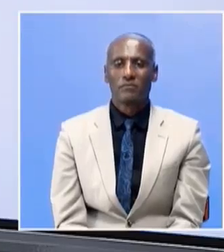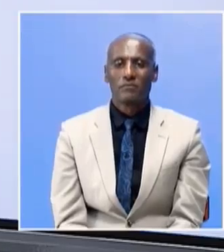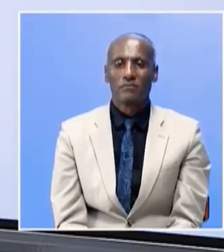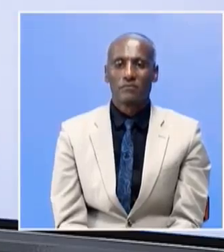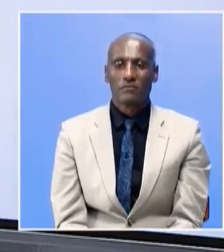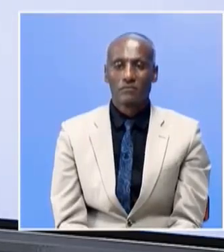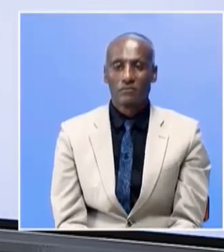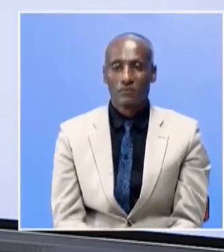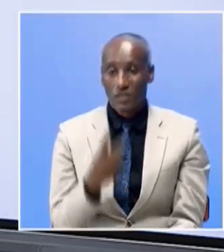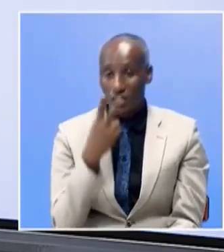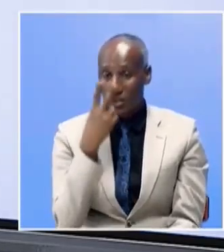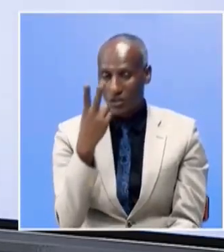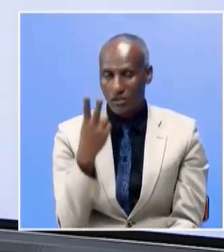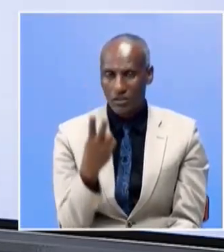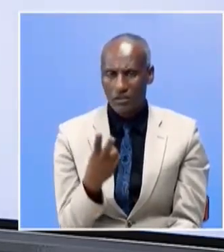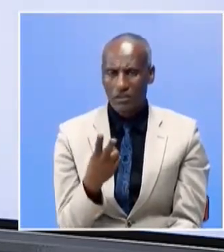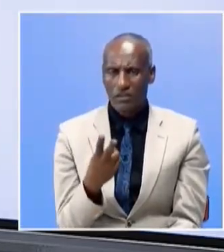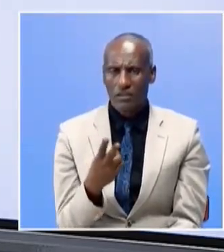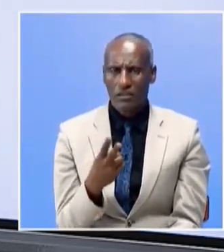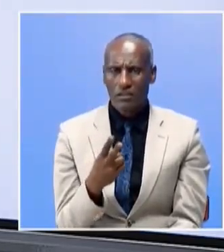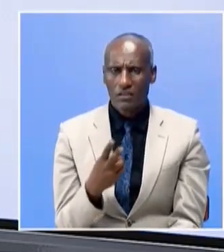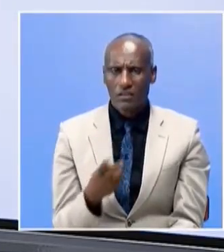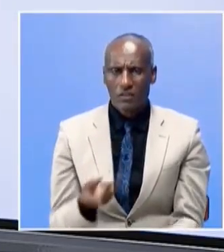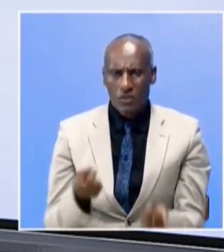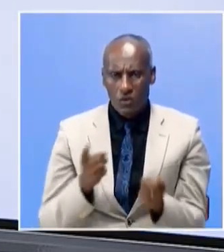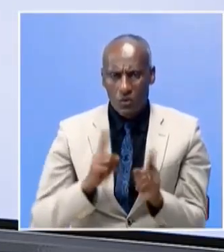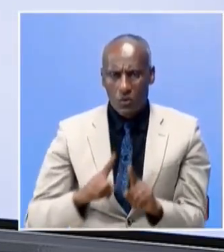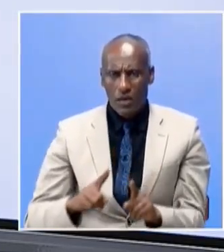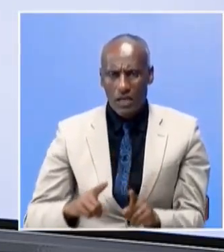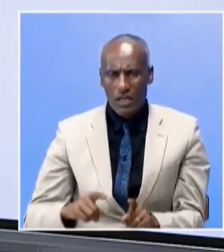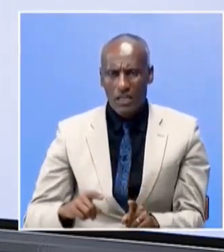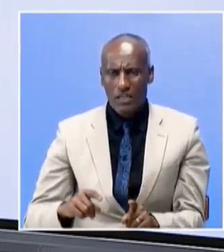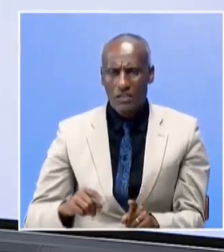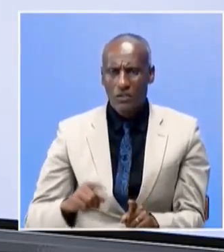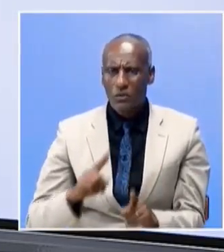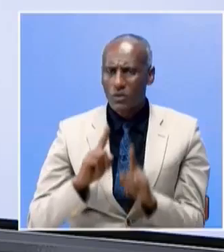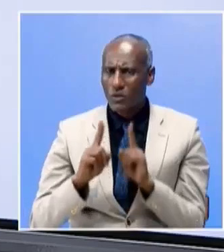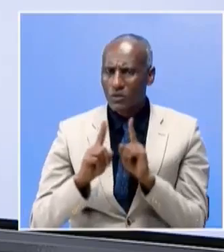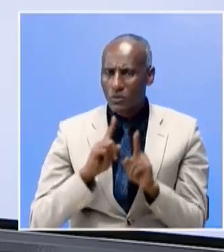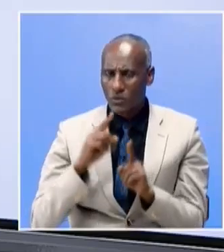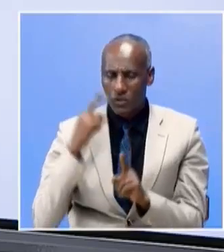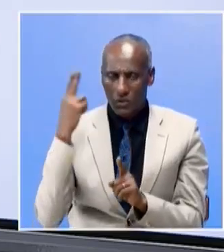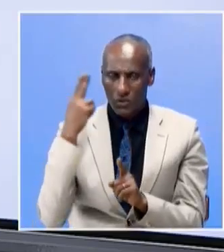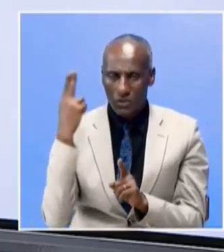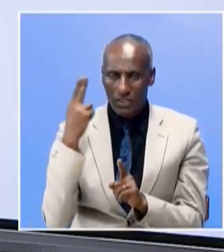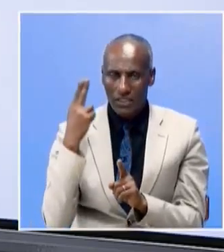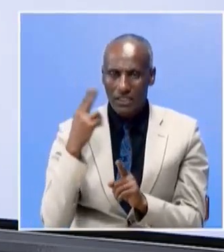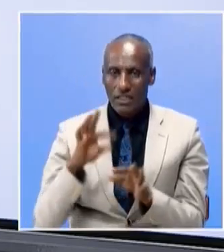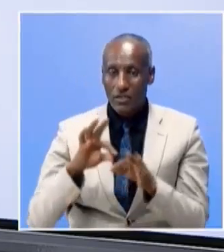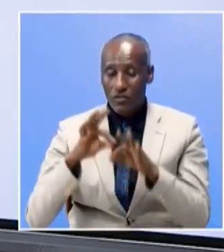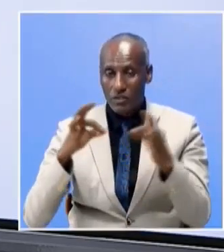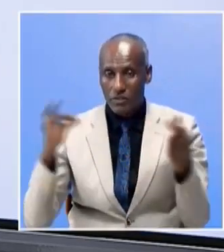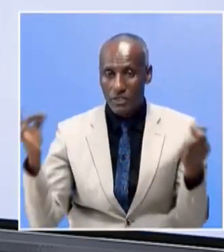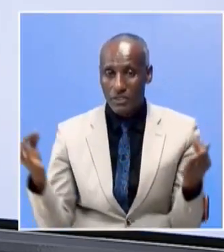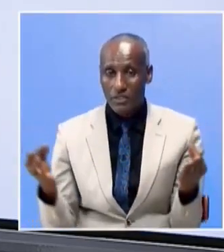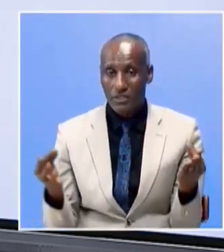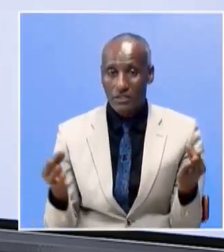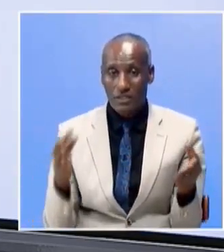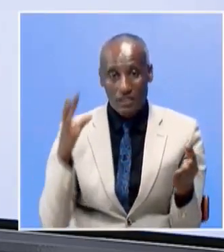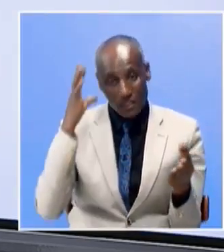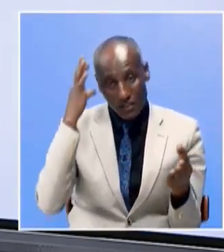Look, by the way, when do we use such kinds of expressions? We use such kinds of expressions